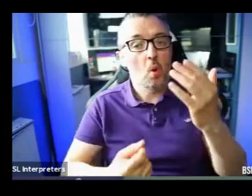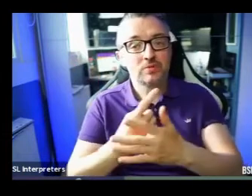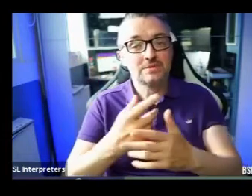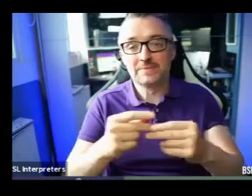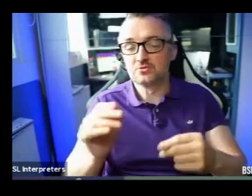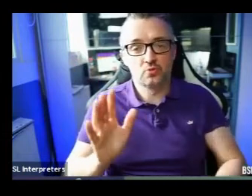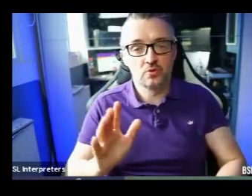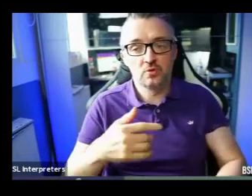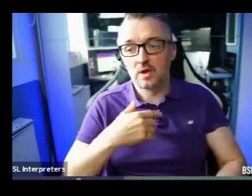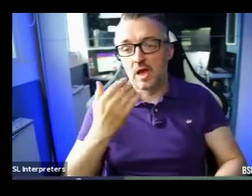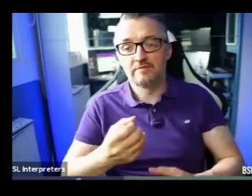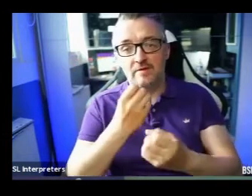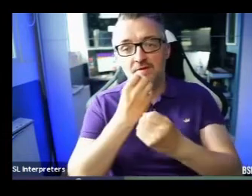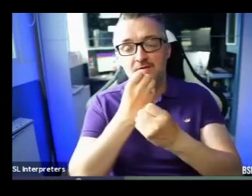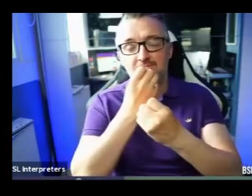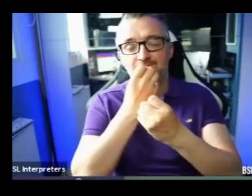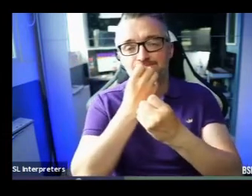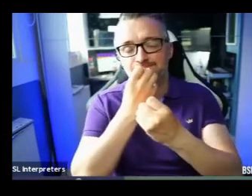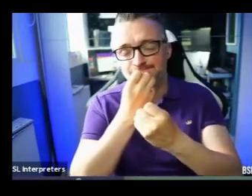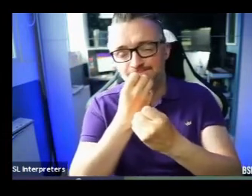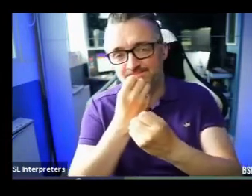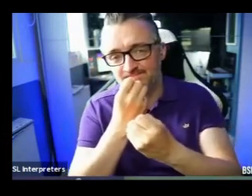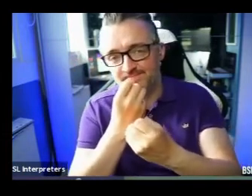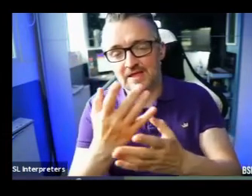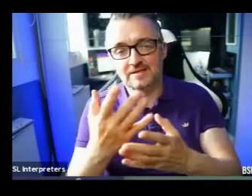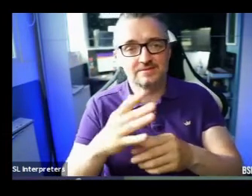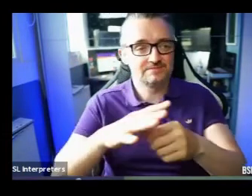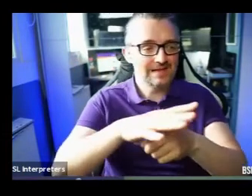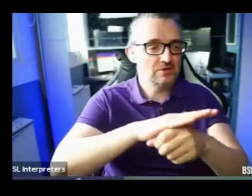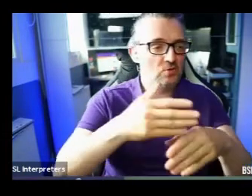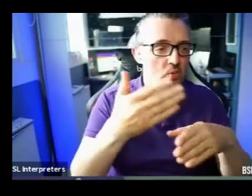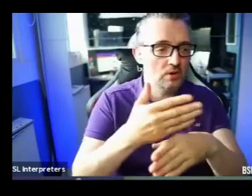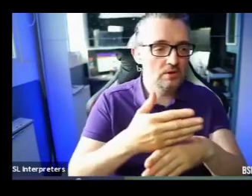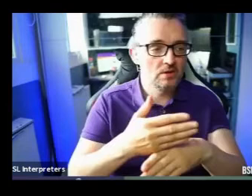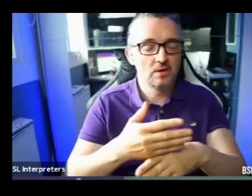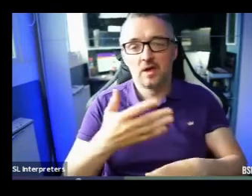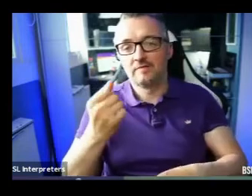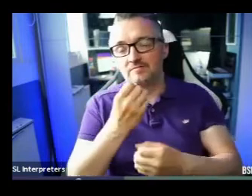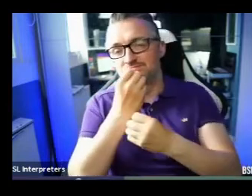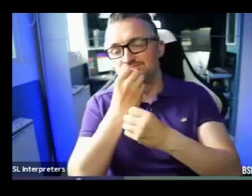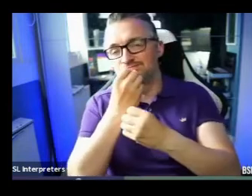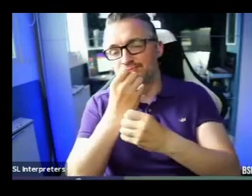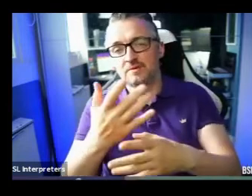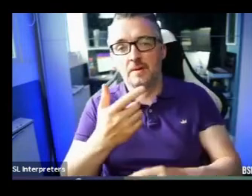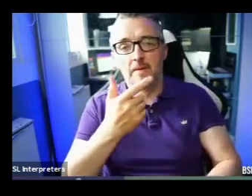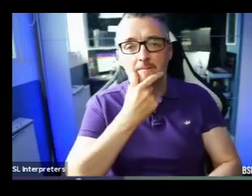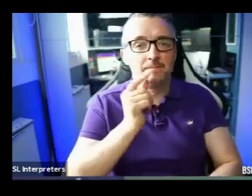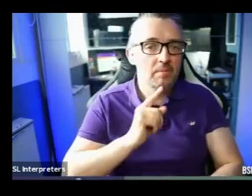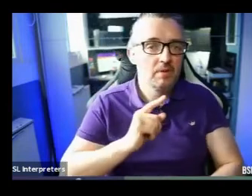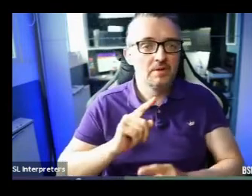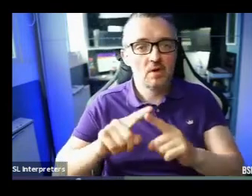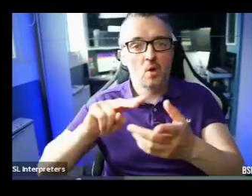more opportunities. We still have some fantastic policies. We still have some fantastic areas of work. We still have some